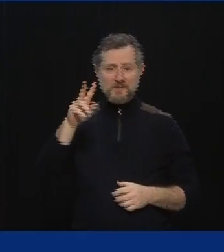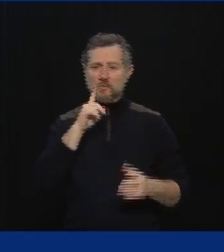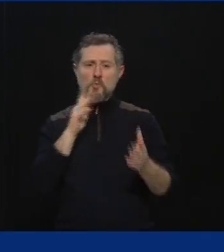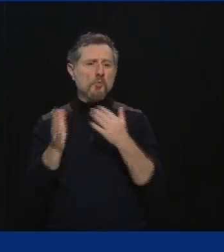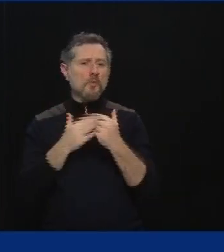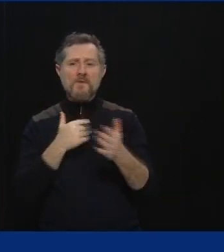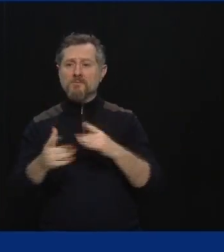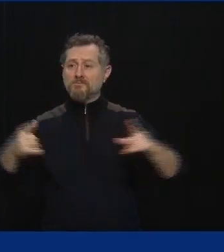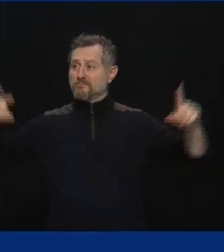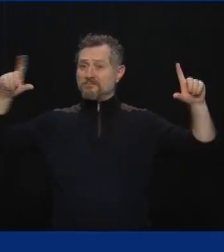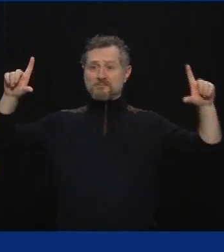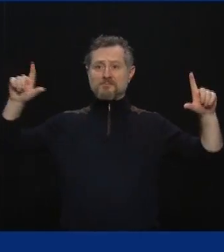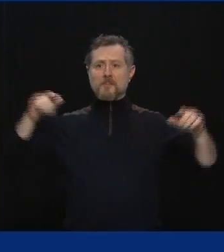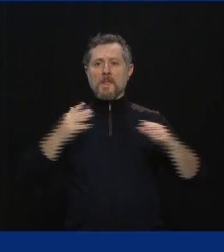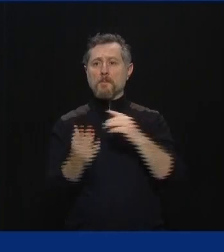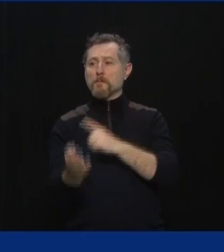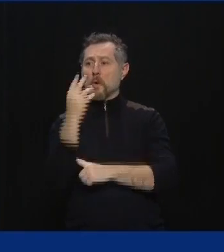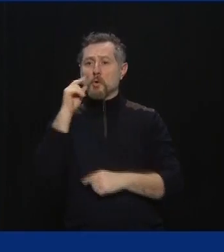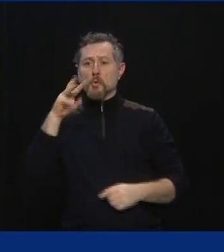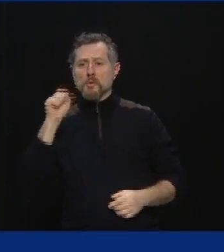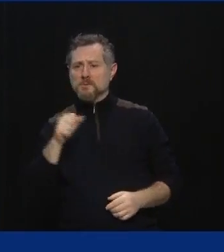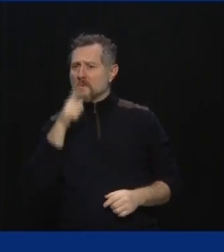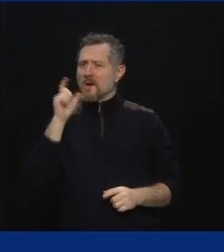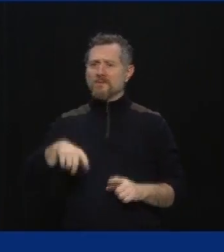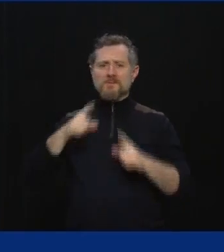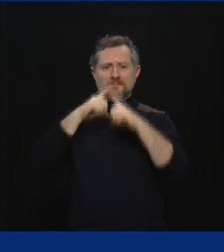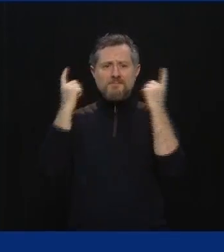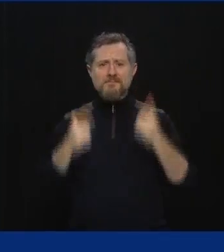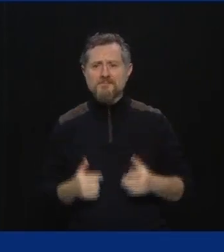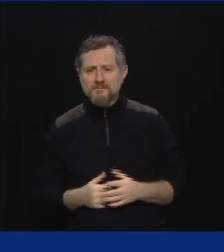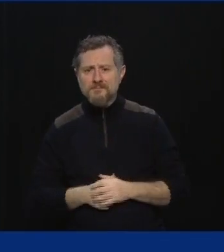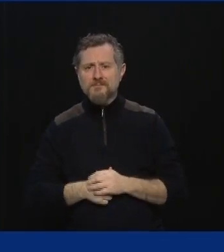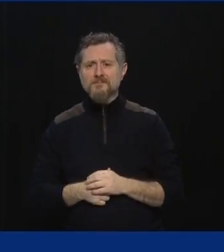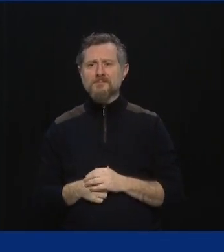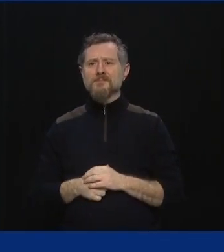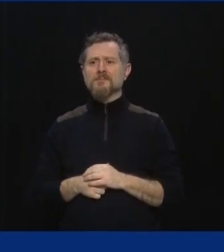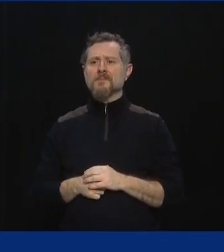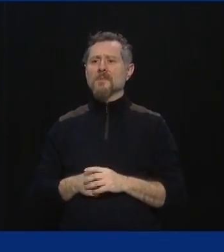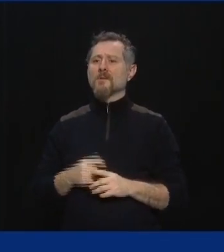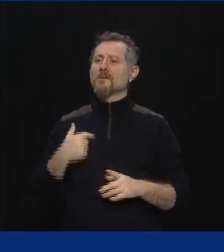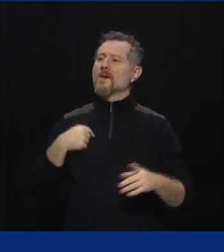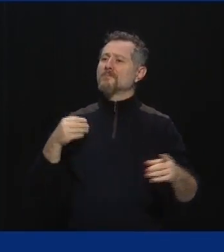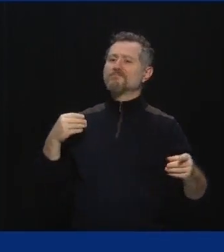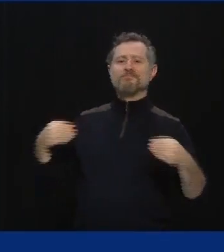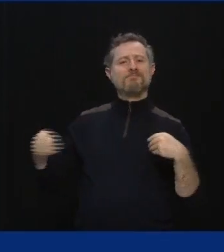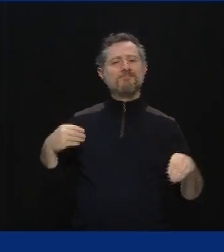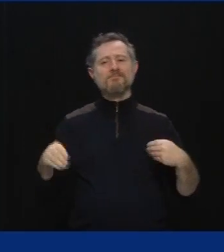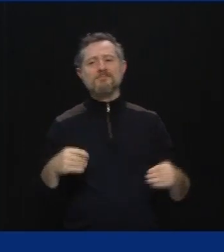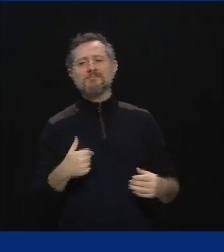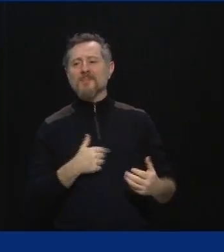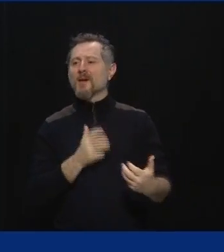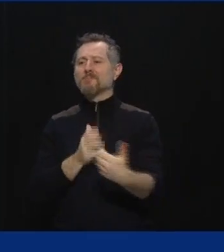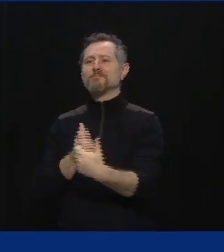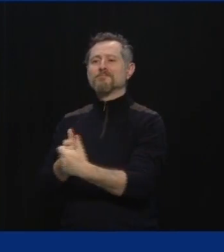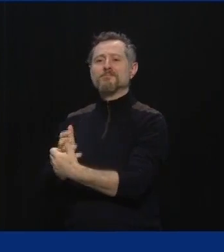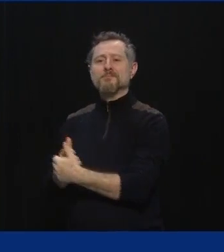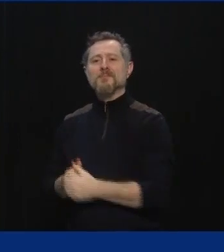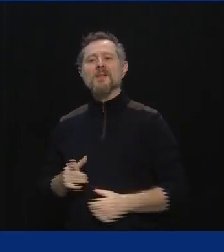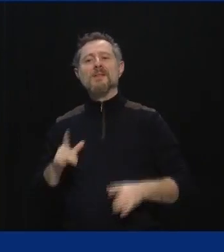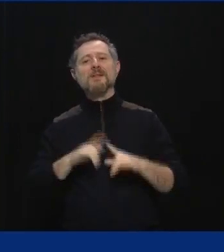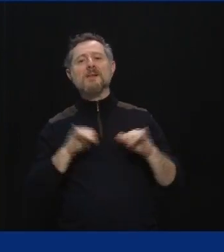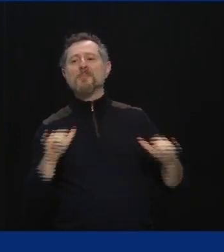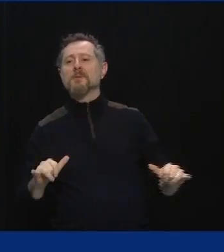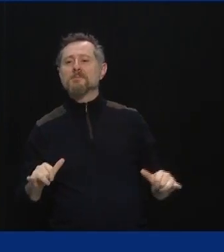anchors on the morning news don't have to have a mask on the whole time. So we've been flexible in this enough, but also the